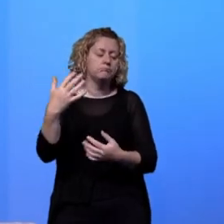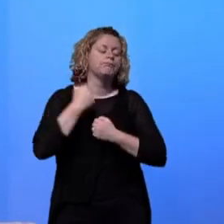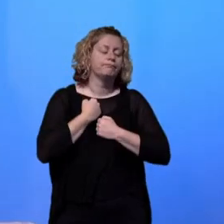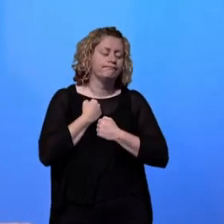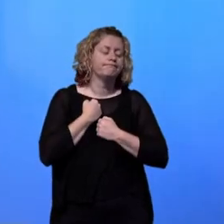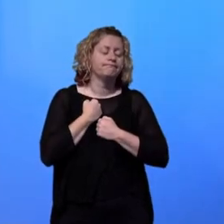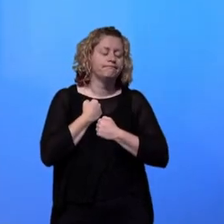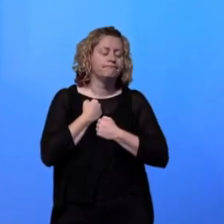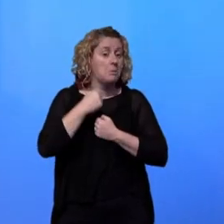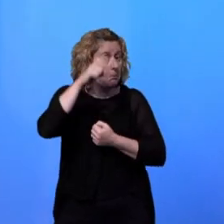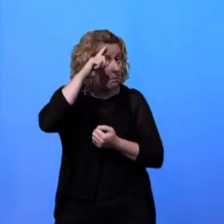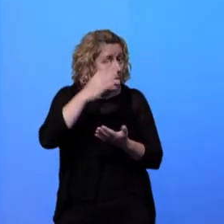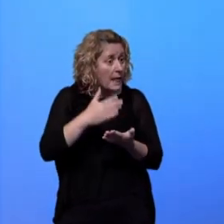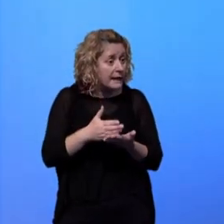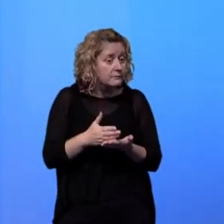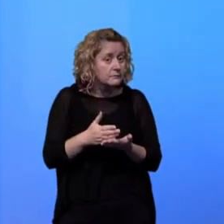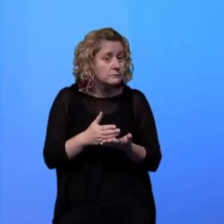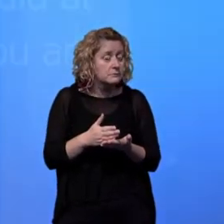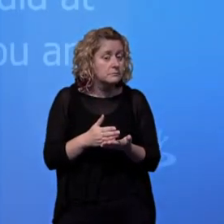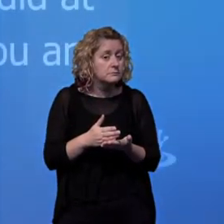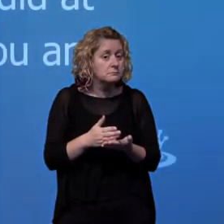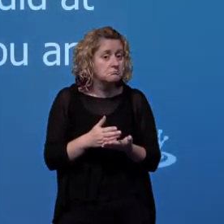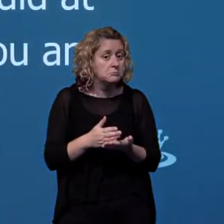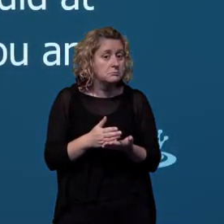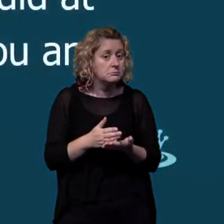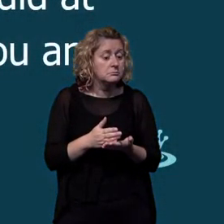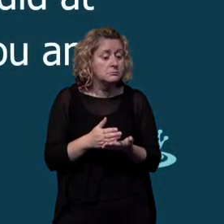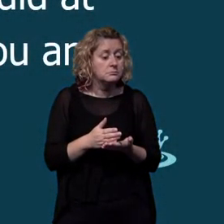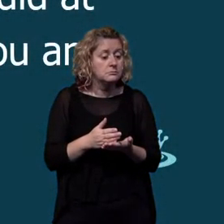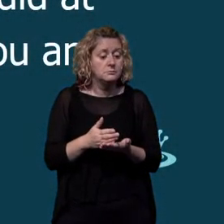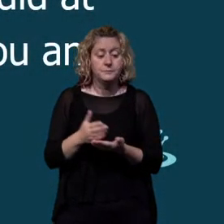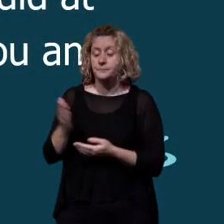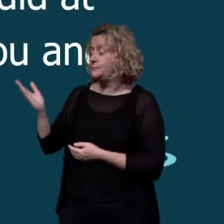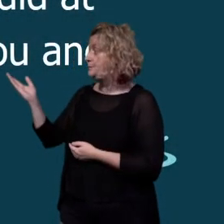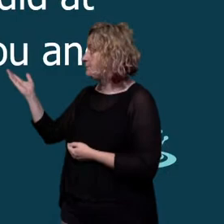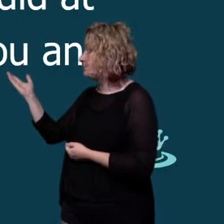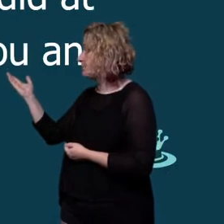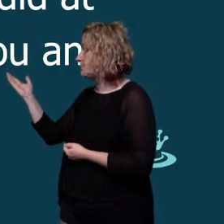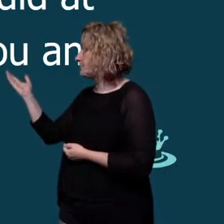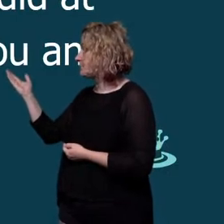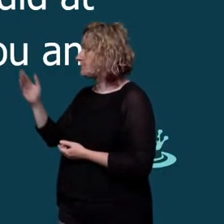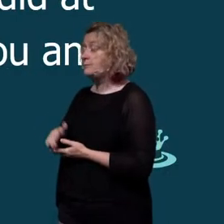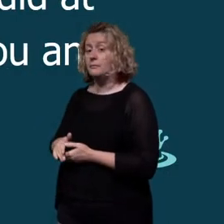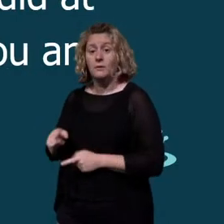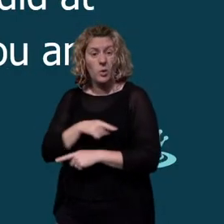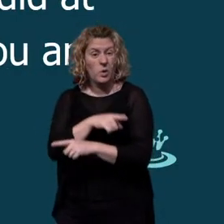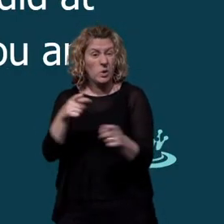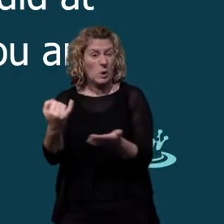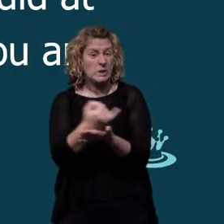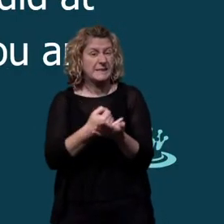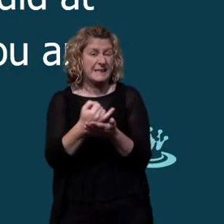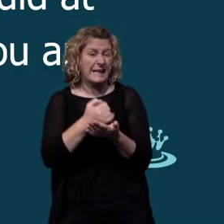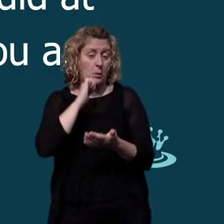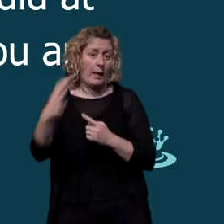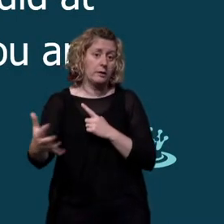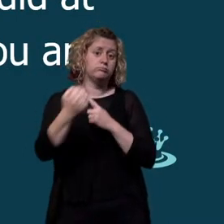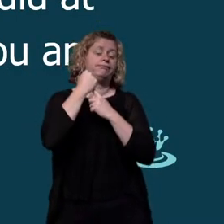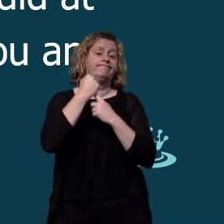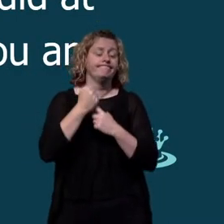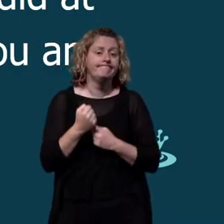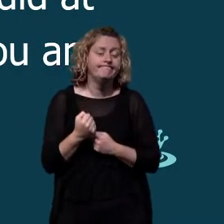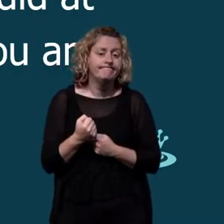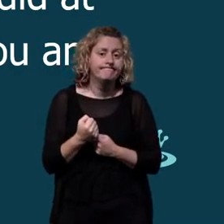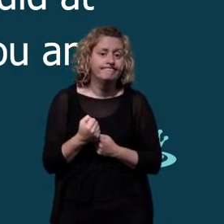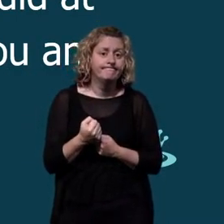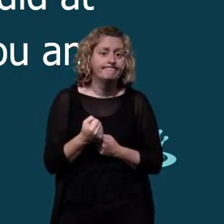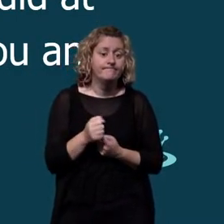he believe that or not? That's the question. Does he believe it? Do you see? Be sure your sin will find you out. Now, just to say, there's a